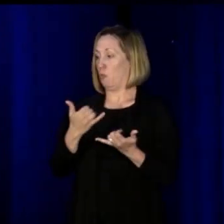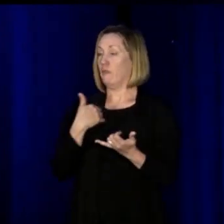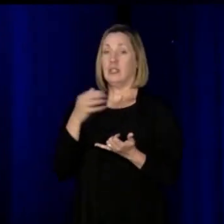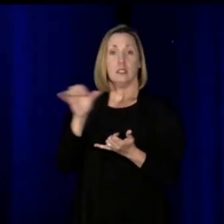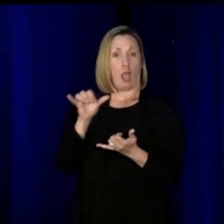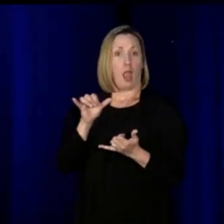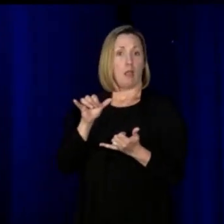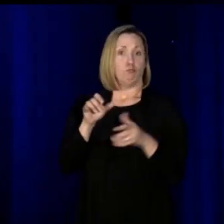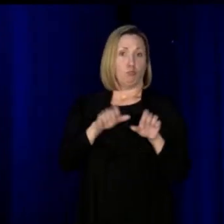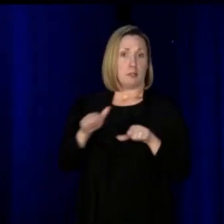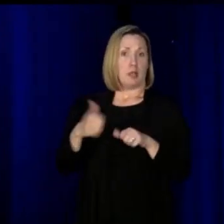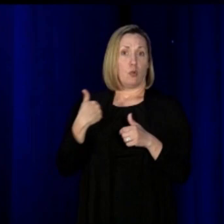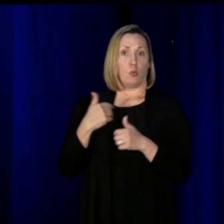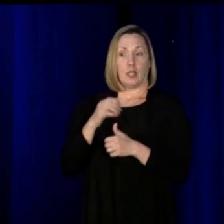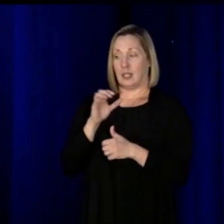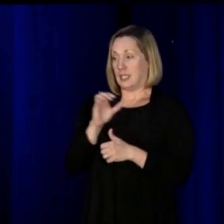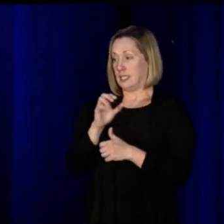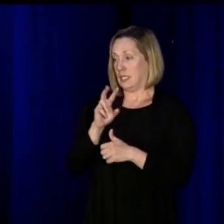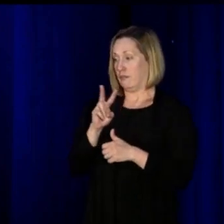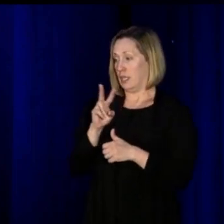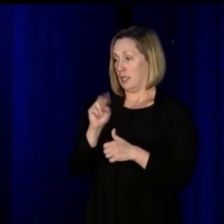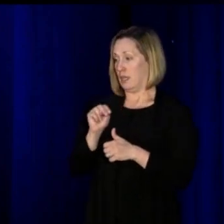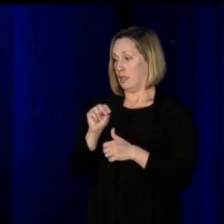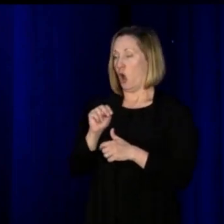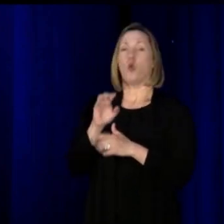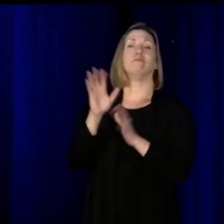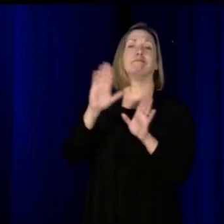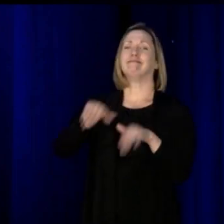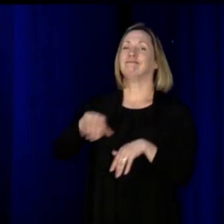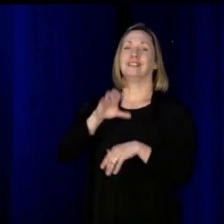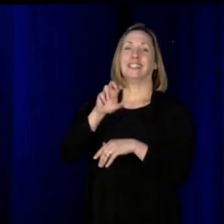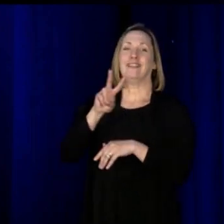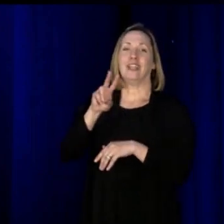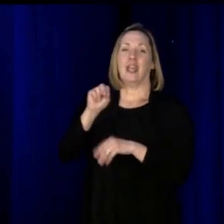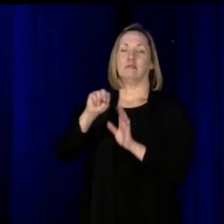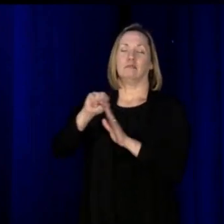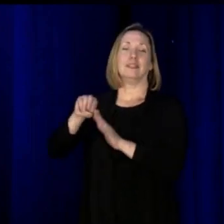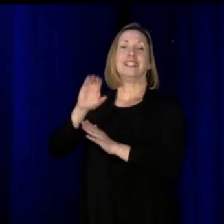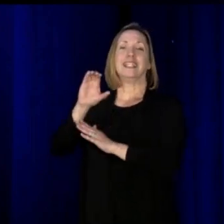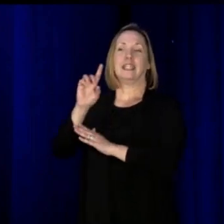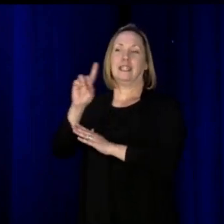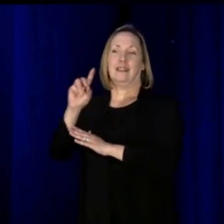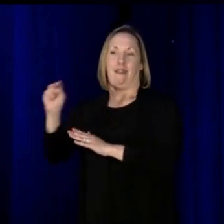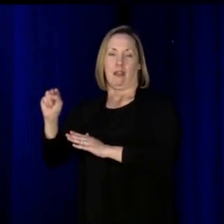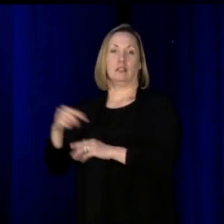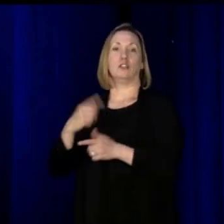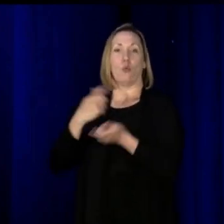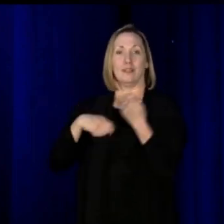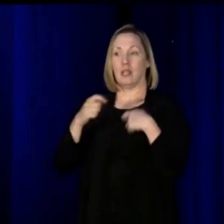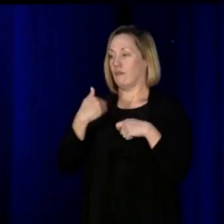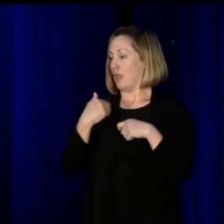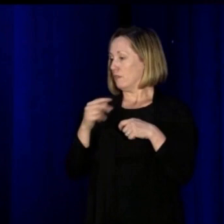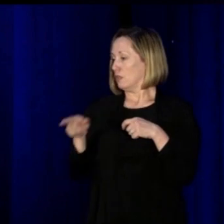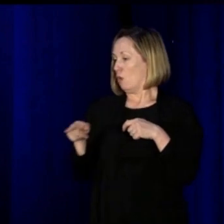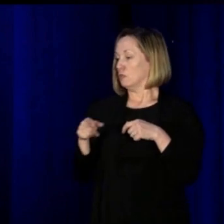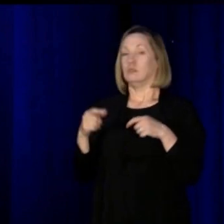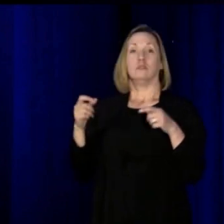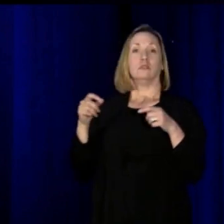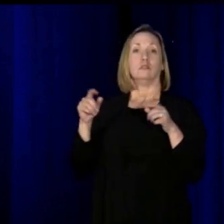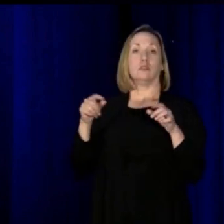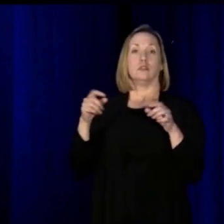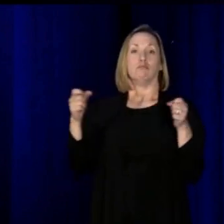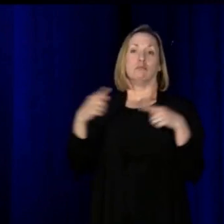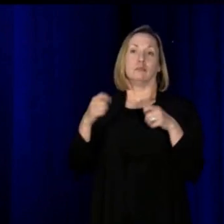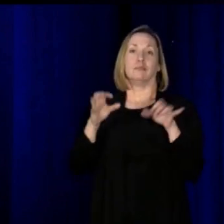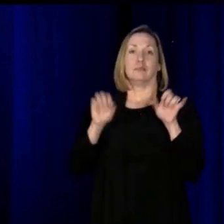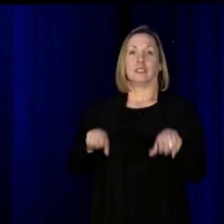possibilities that we have with the CDN, I mean, a network, but instead of having these nodes that are distributing static